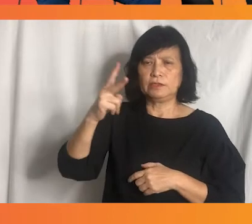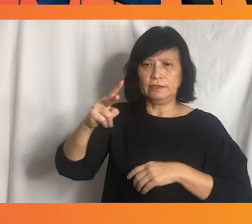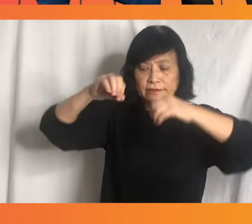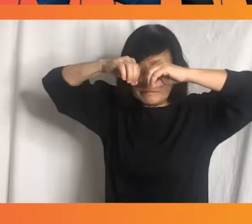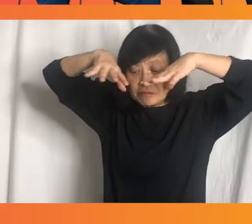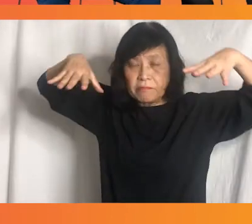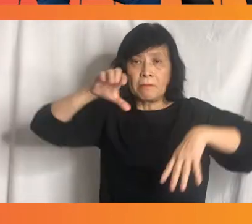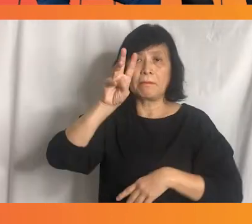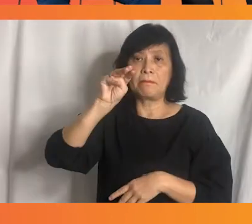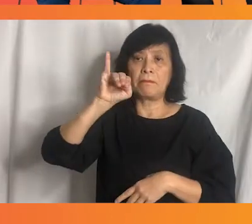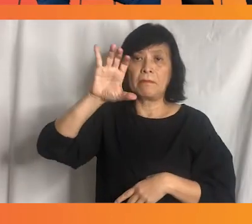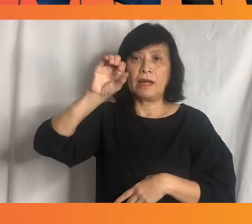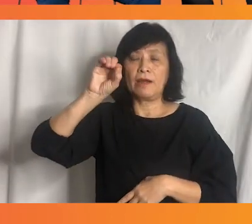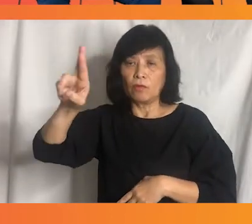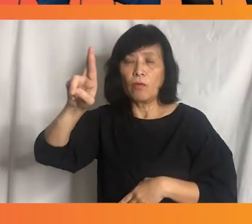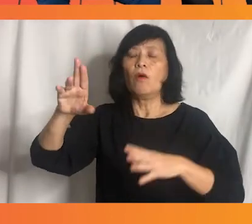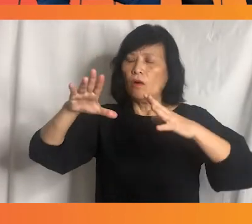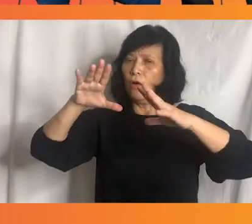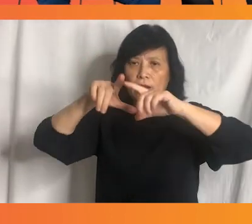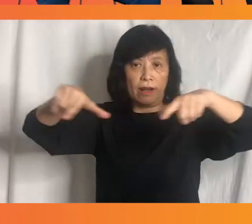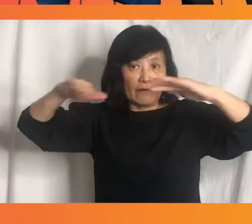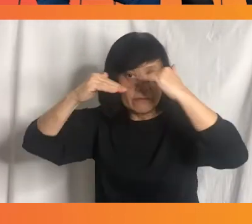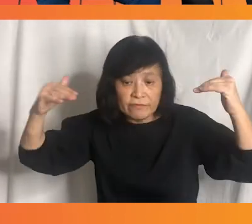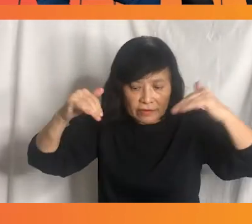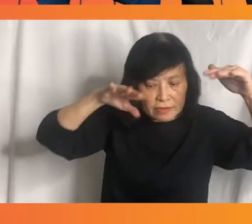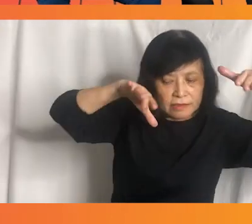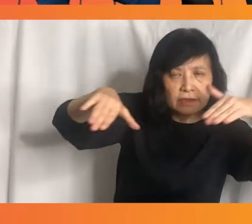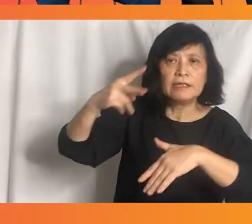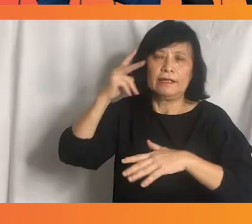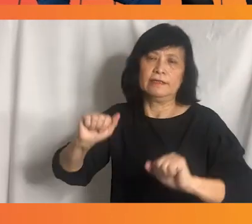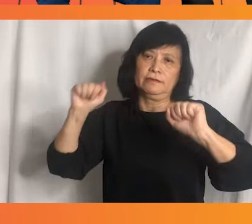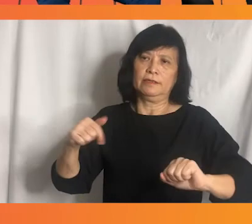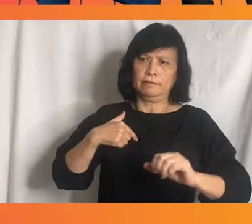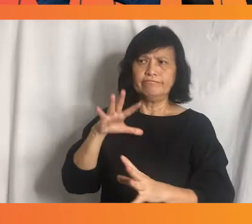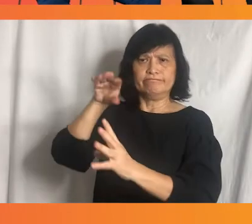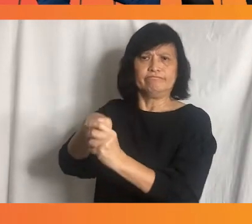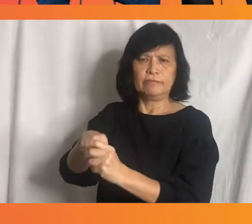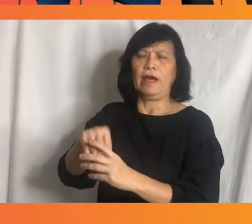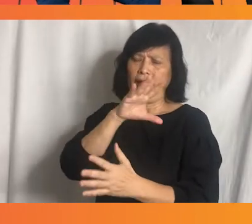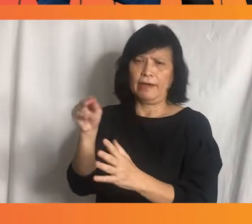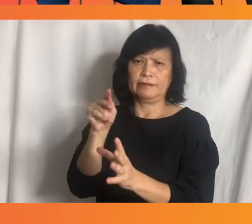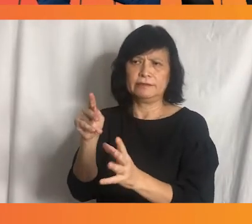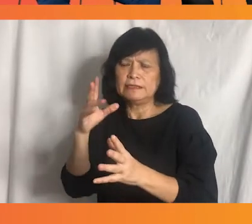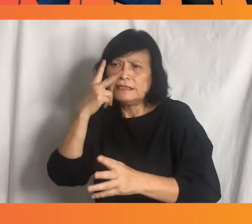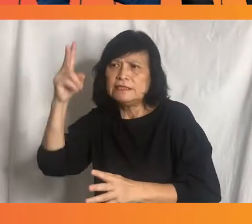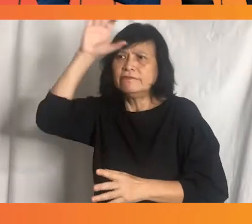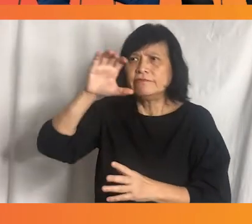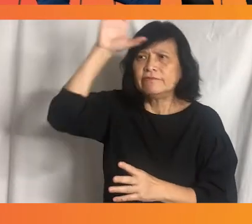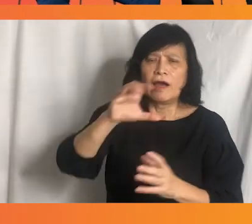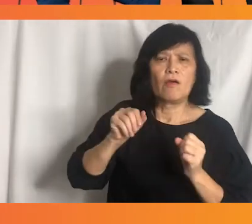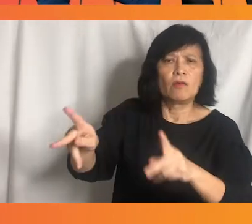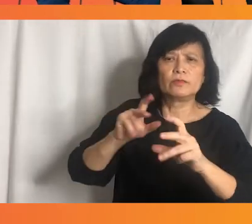at the society level, we can also intentionally be involved and participate and seek out opportunities